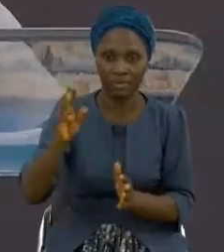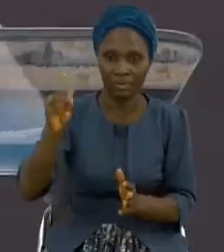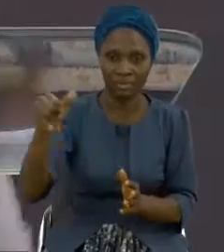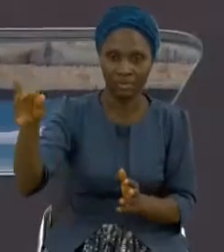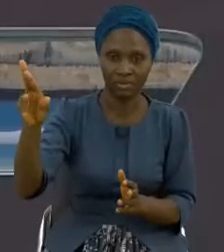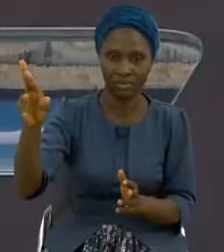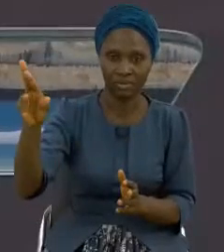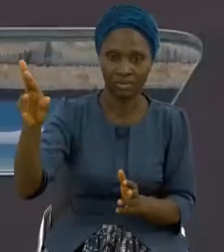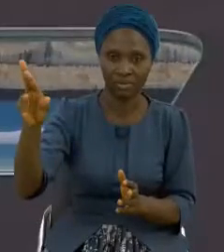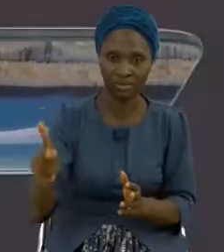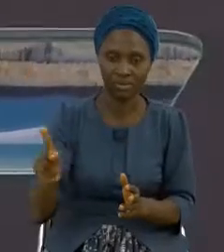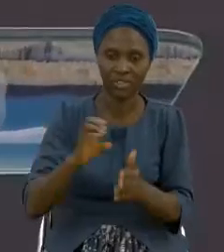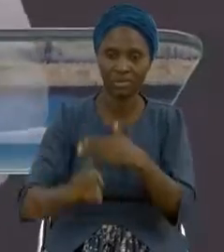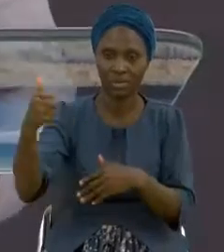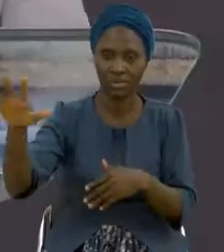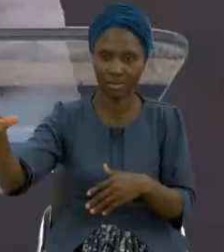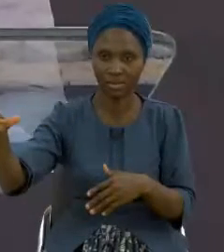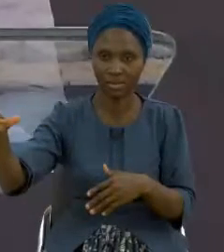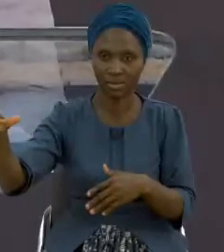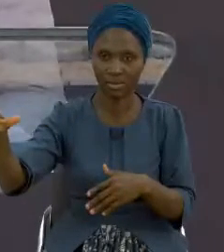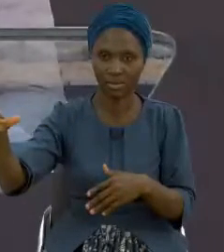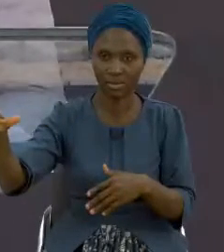10. In Mark